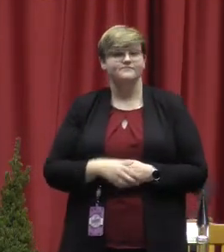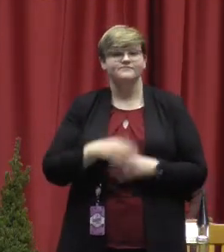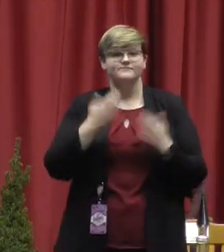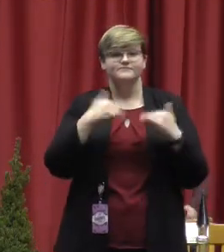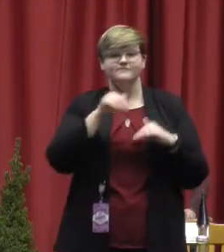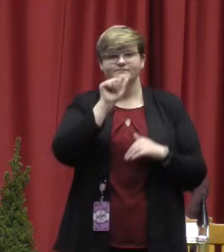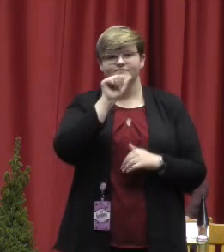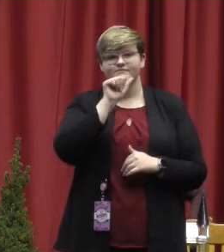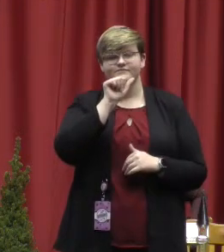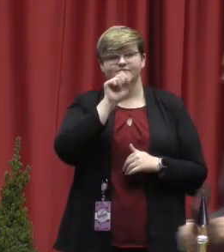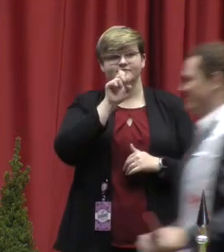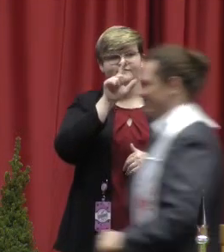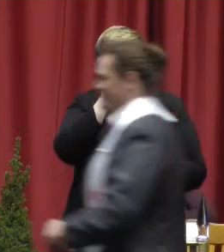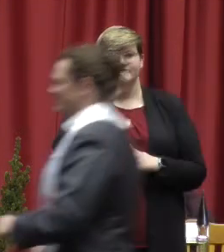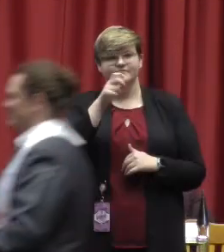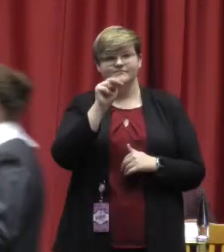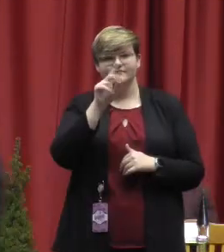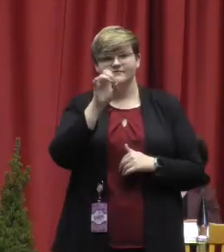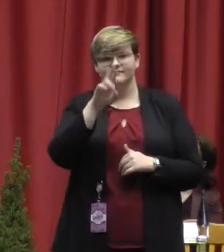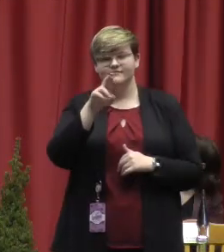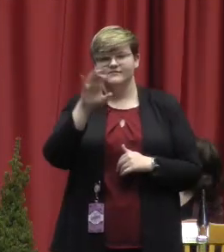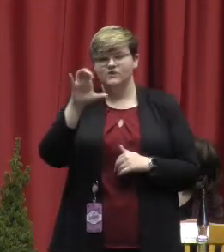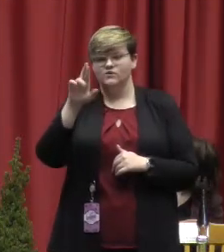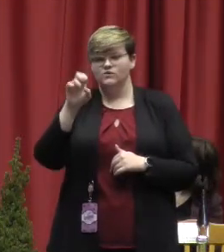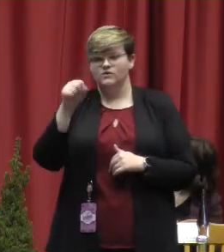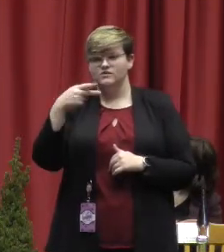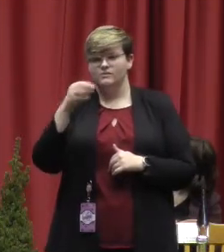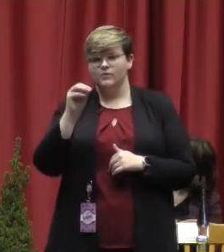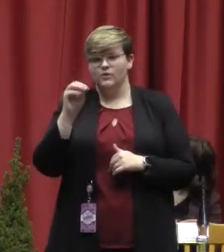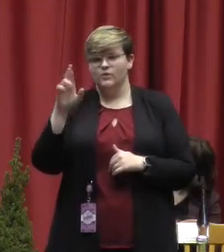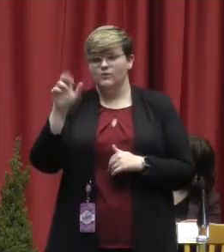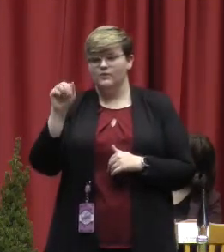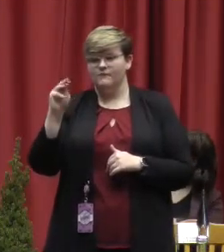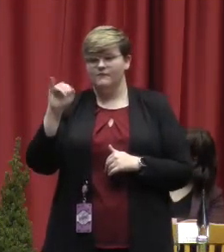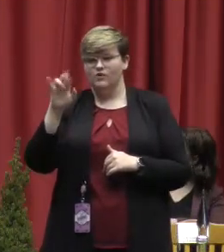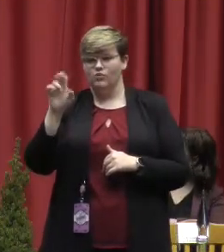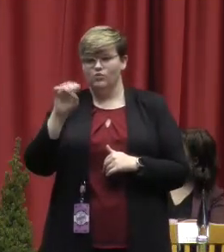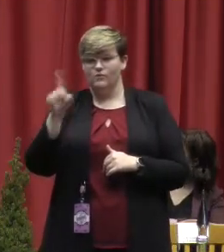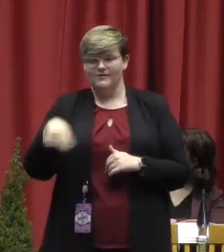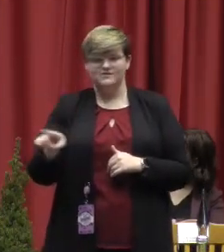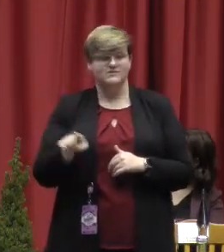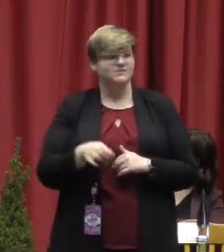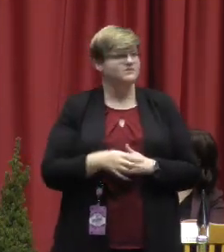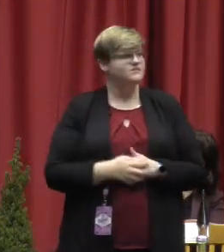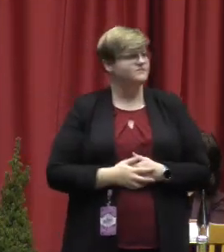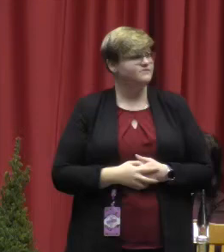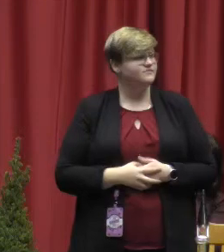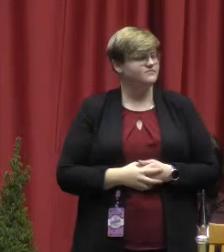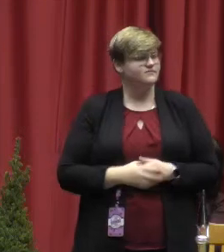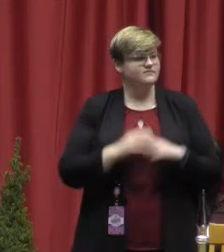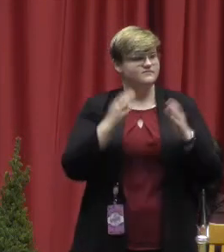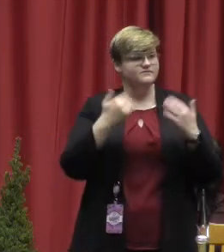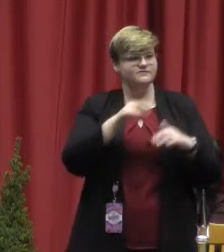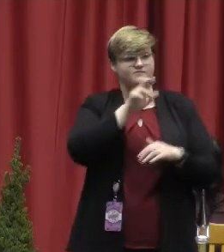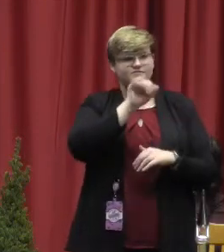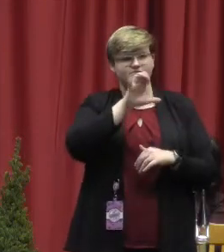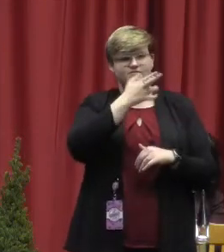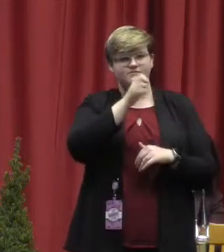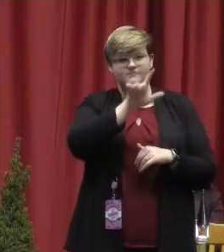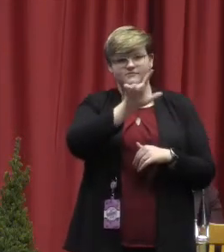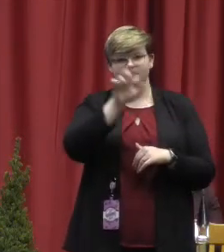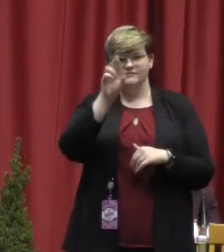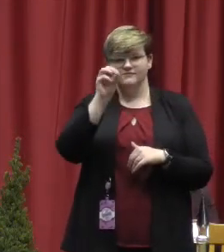Alexandra Crespo Ramirez. Rachel Romero.